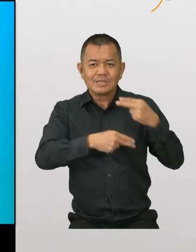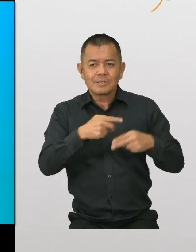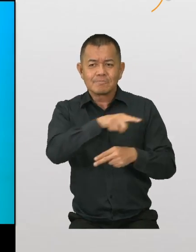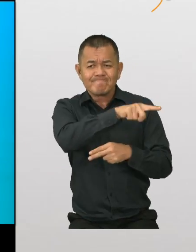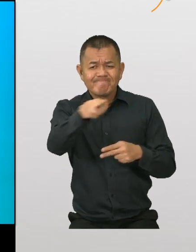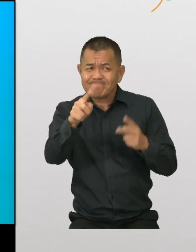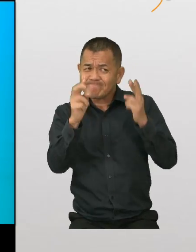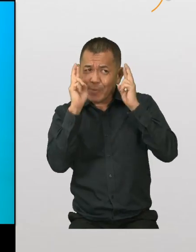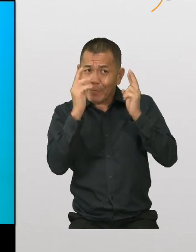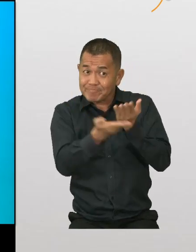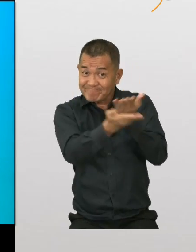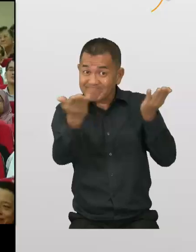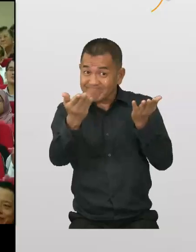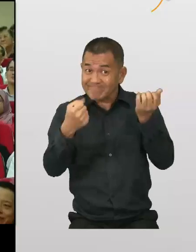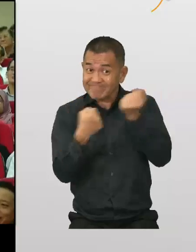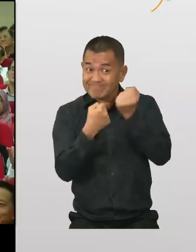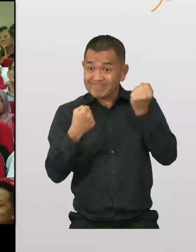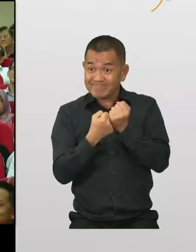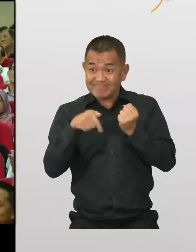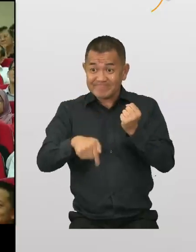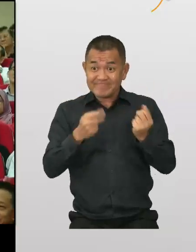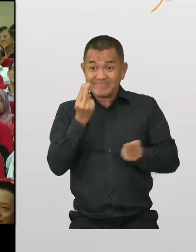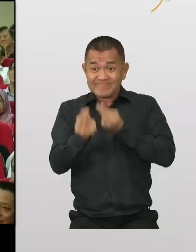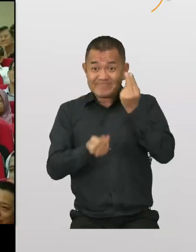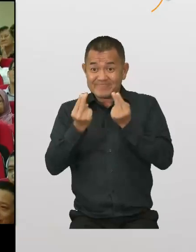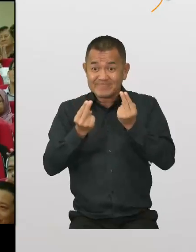our hawker culture can stand proudly on the world stage.